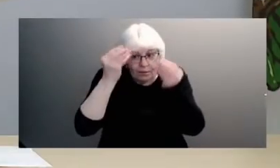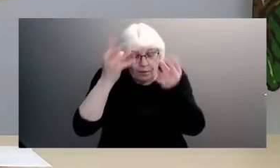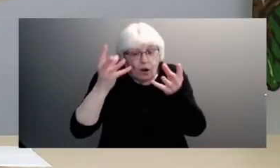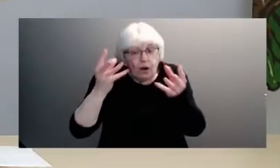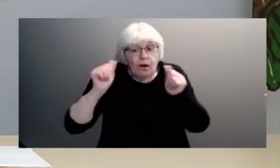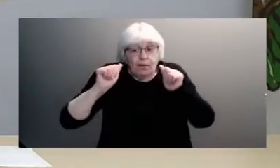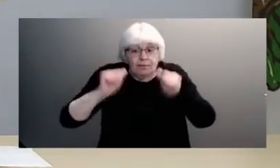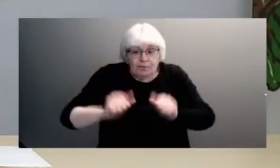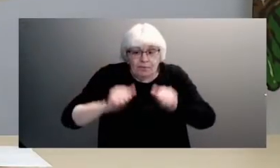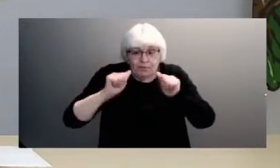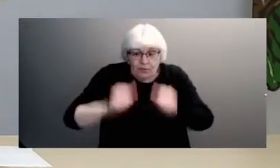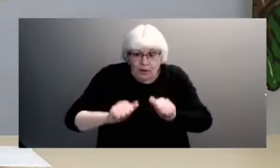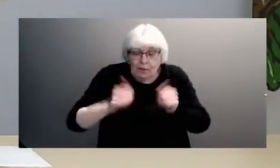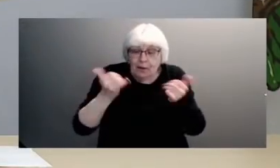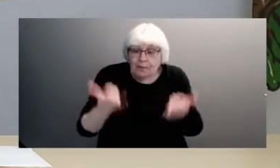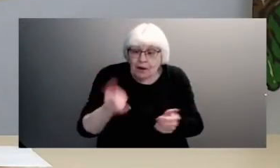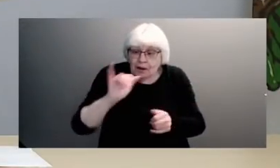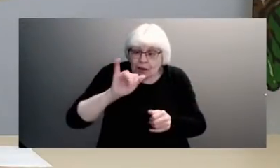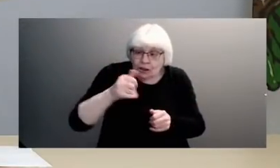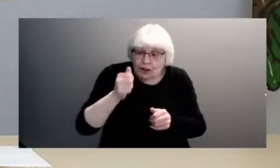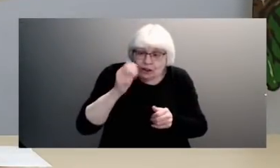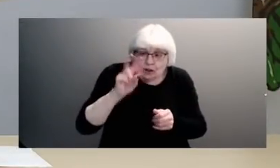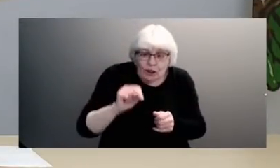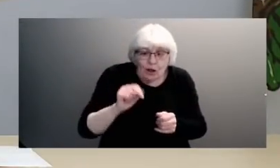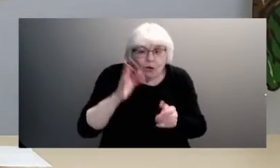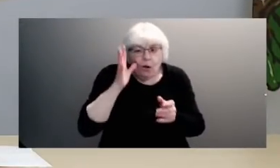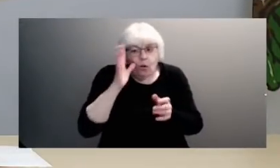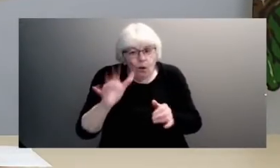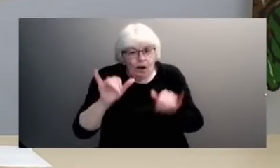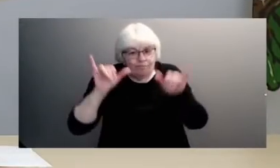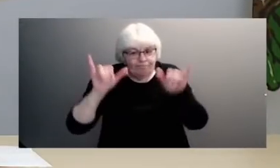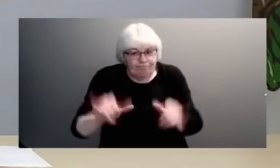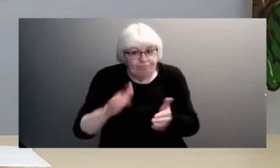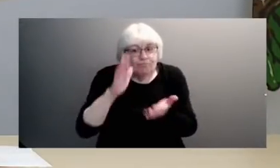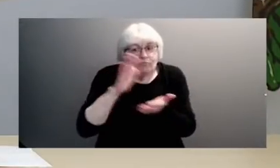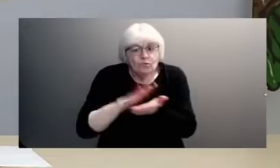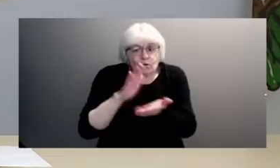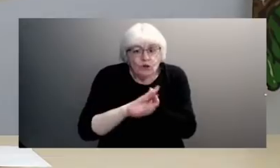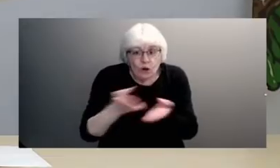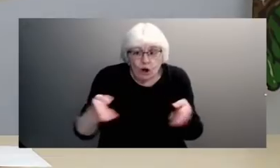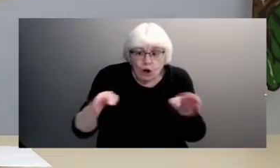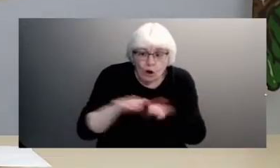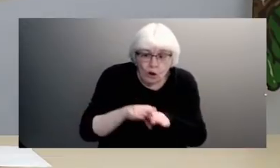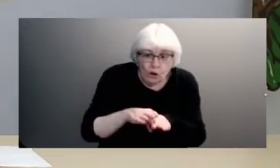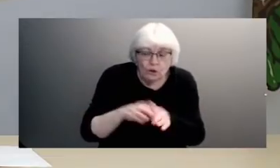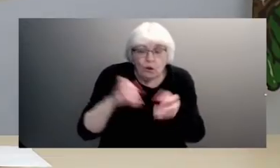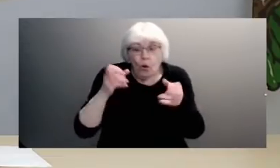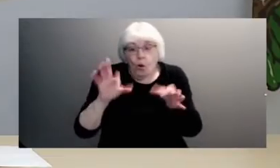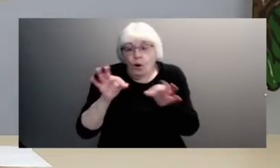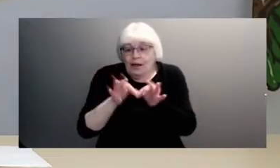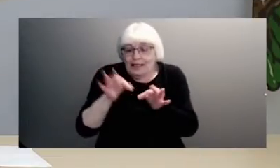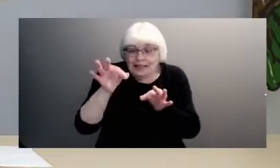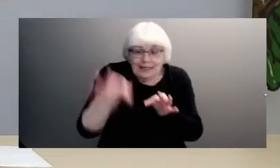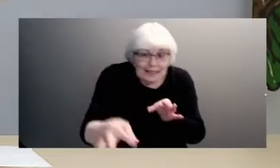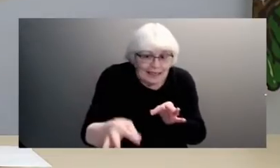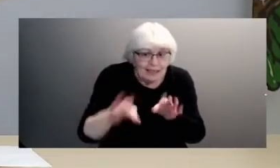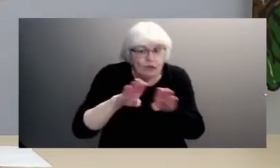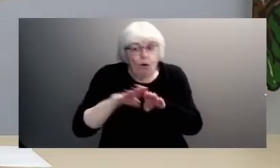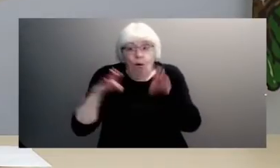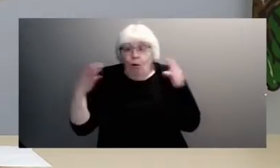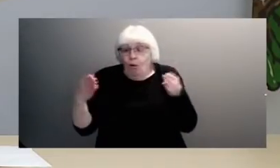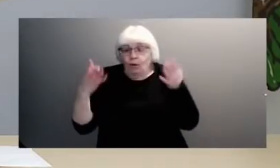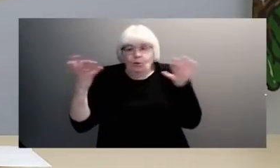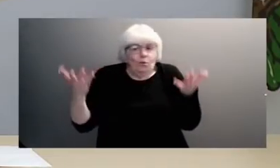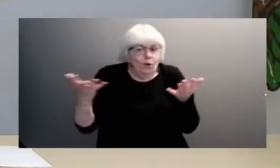There will be no travel to or from PEI for people to participate in organized recreational activities, including sports, arts, and